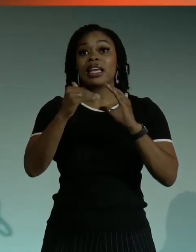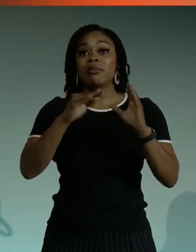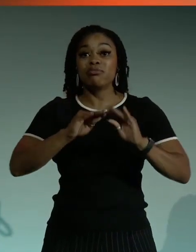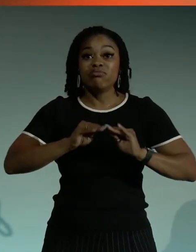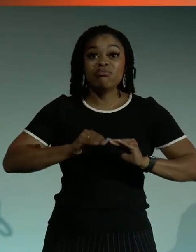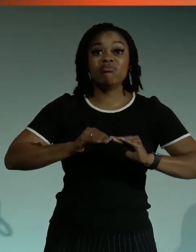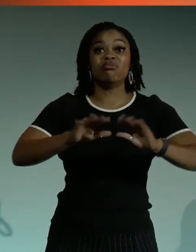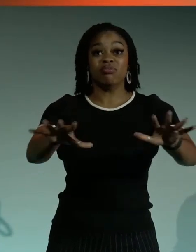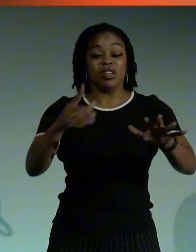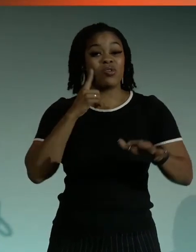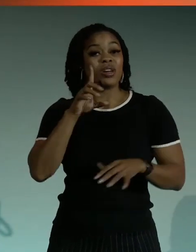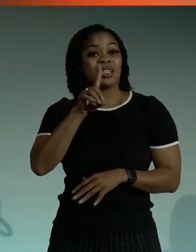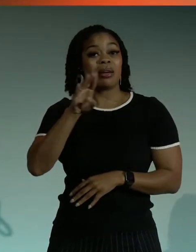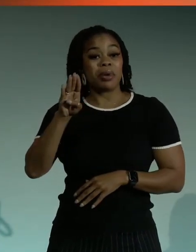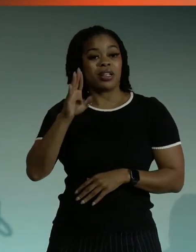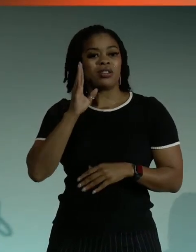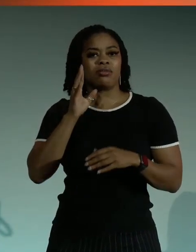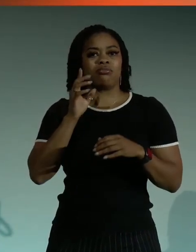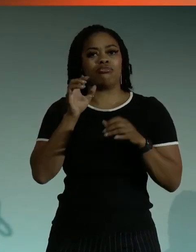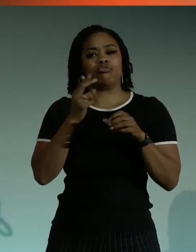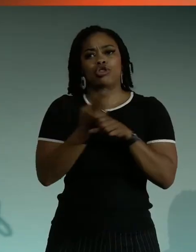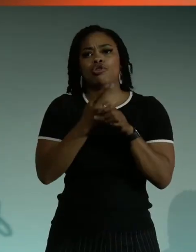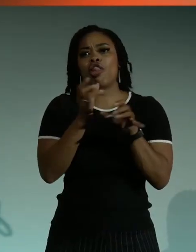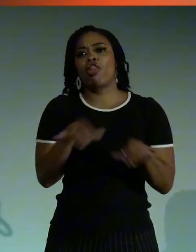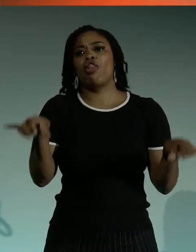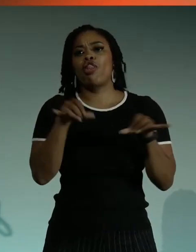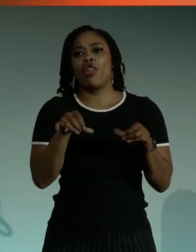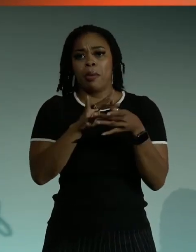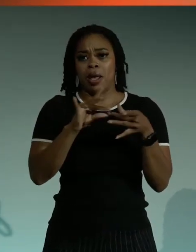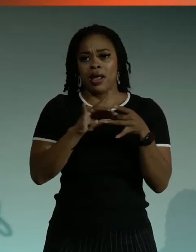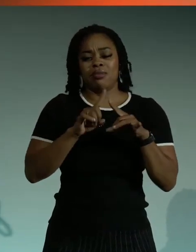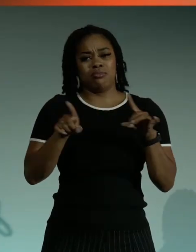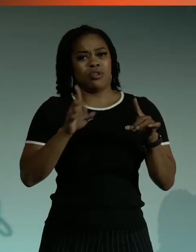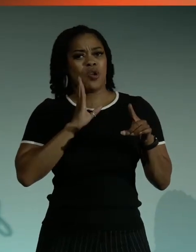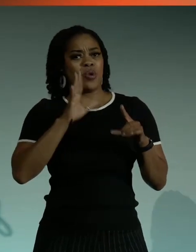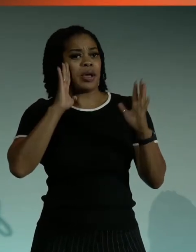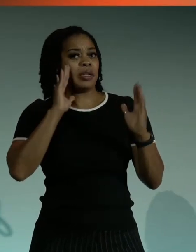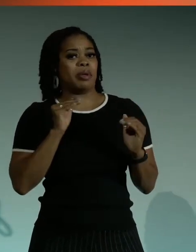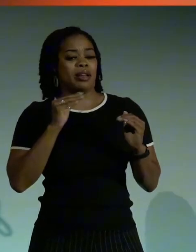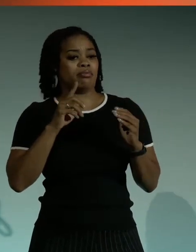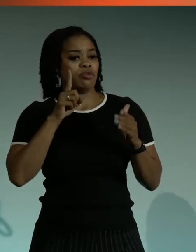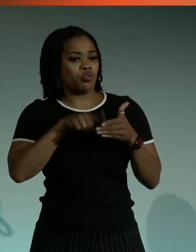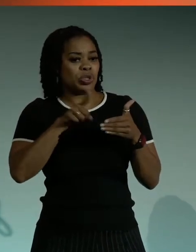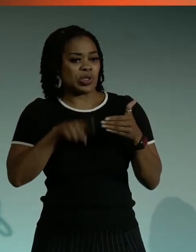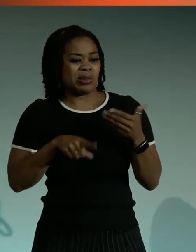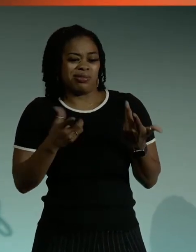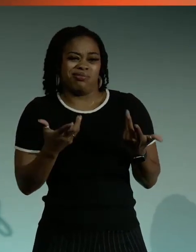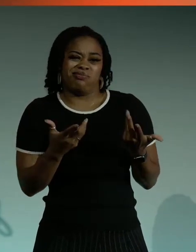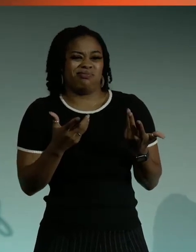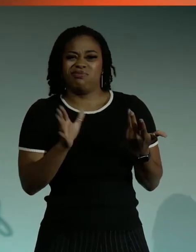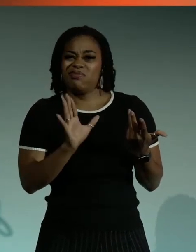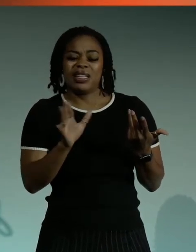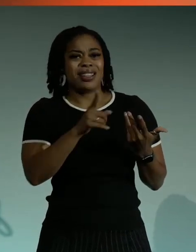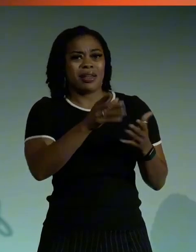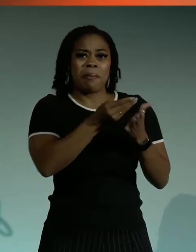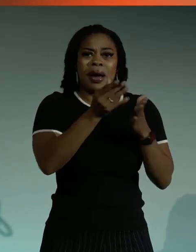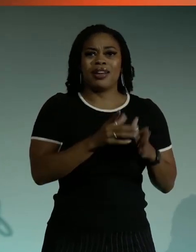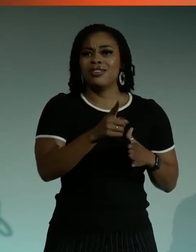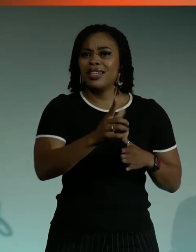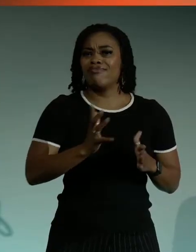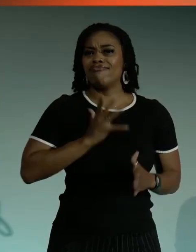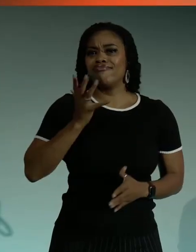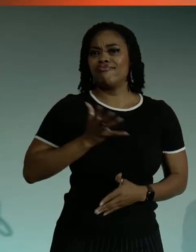entire database with the same message and expecting results. Buyers are more sophisticated than that. They also